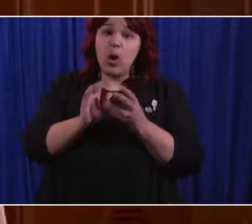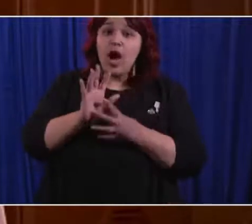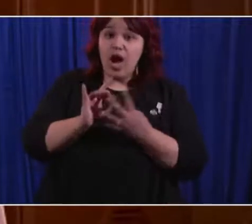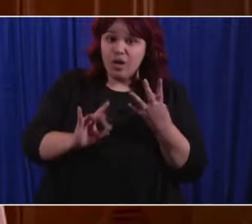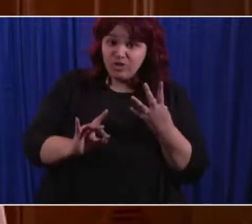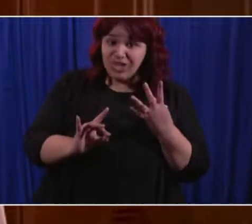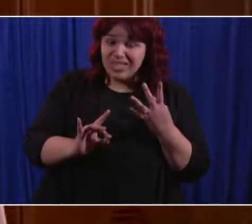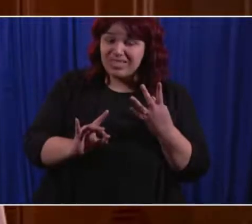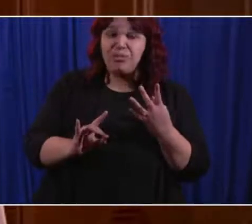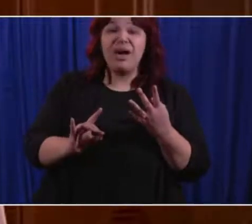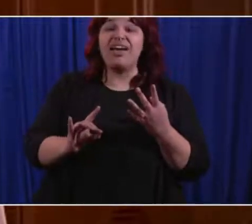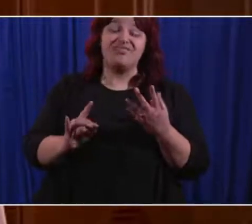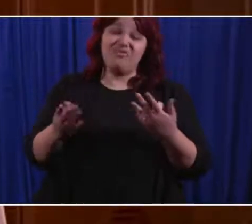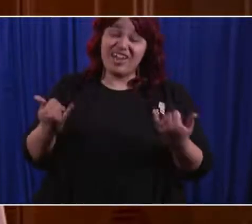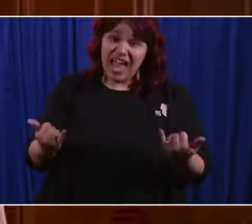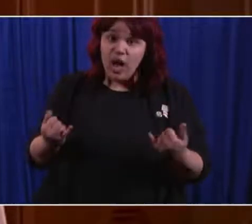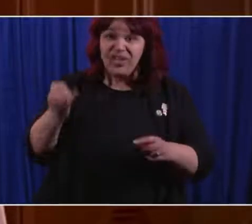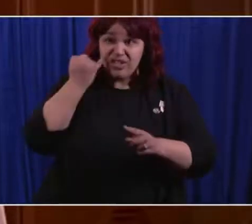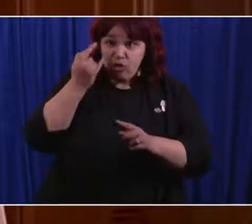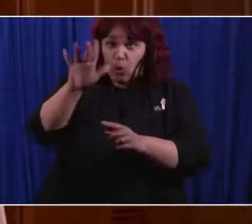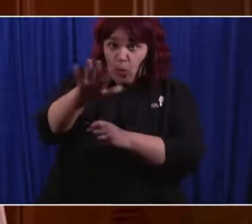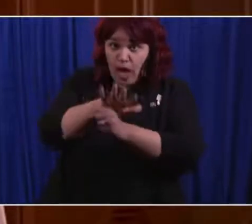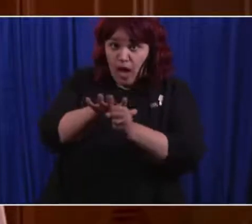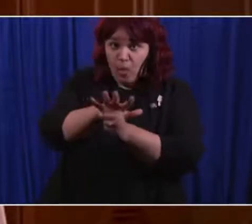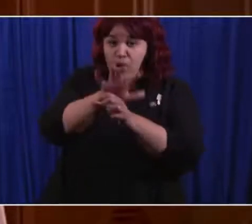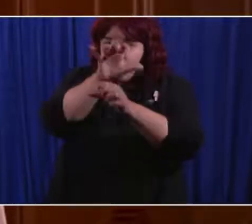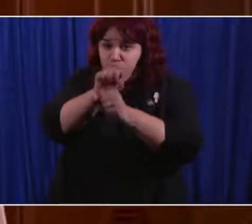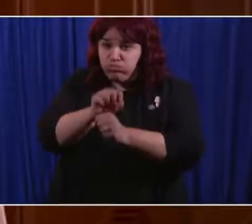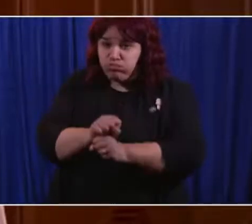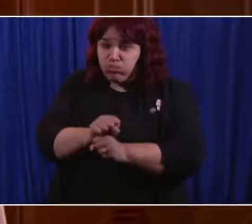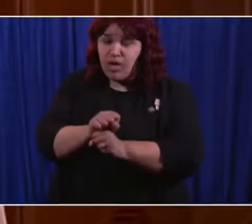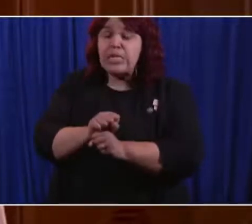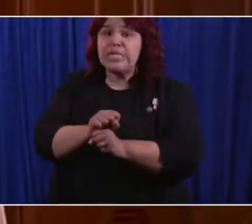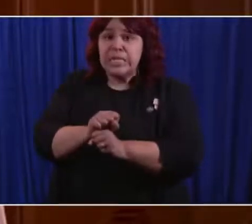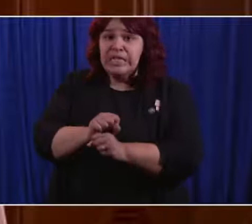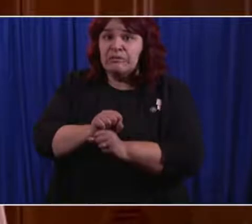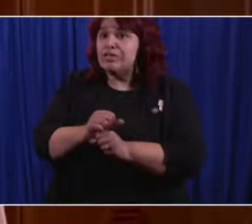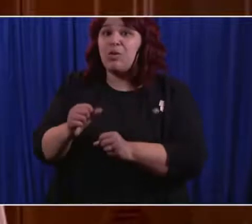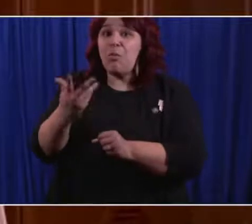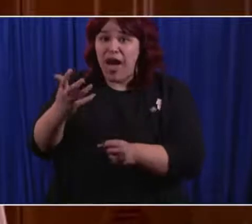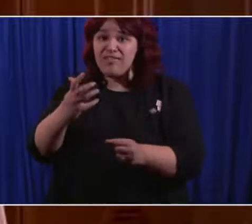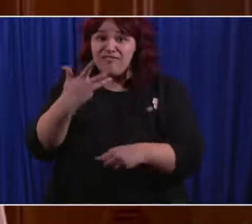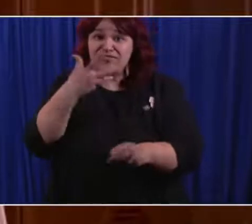they can get it, because getting it quick is the right thing to do.